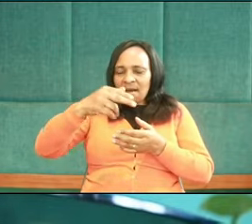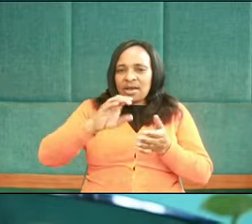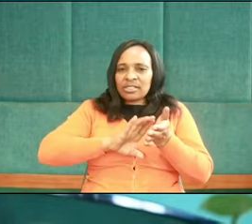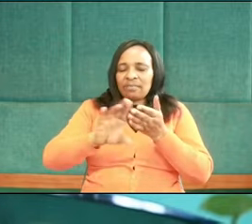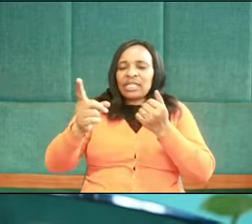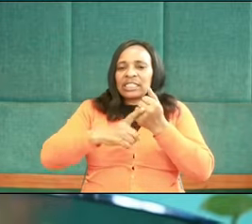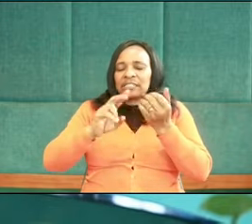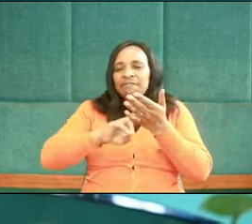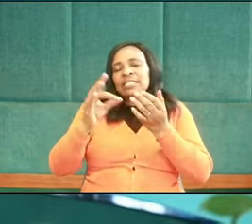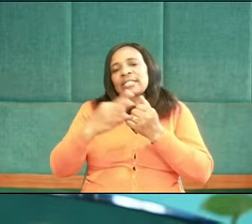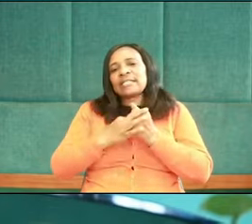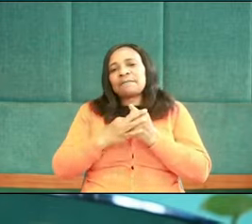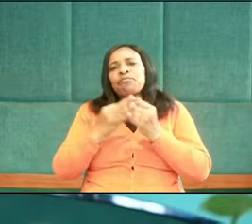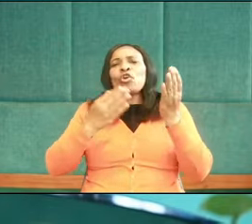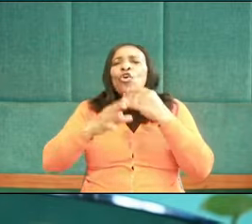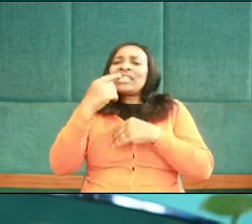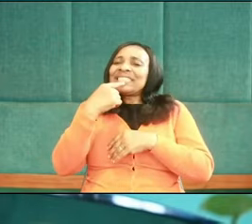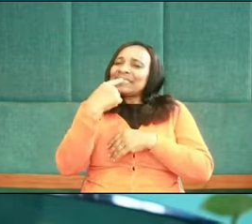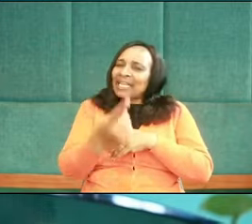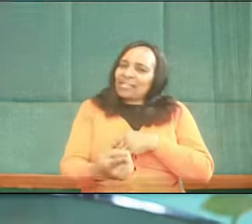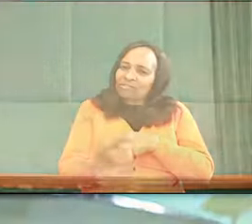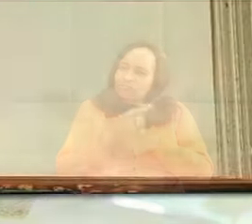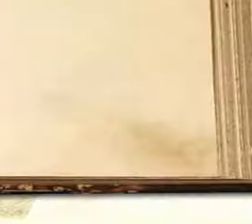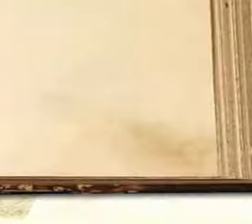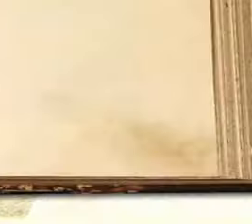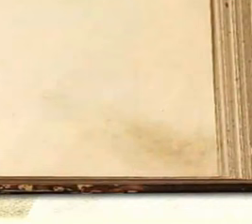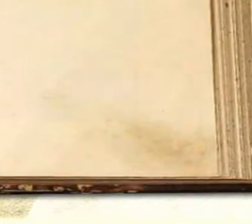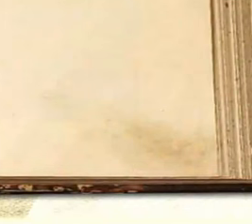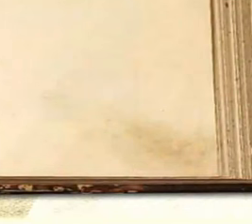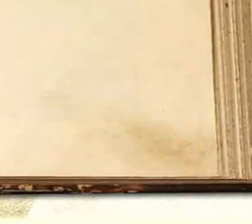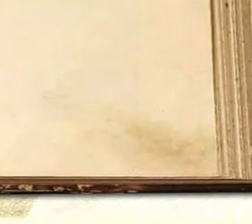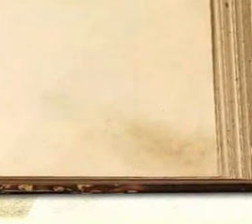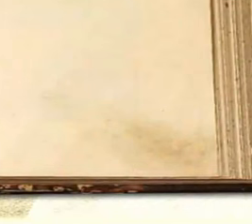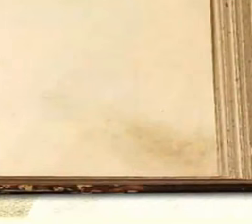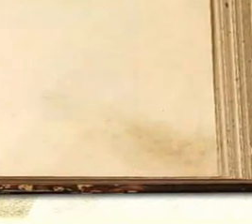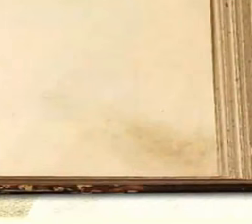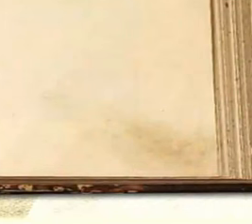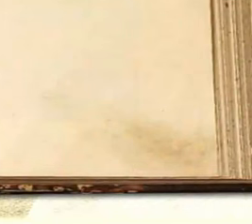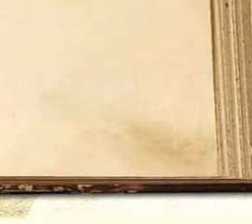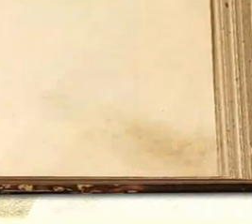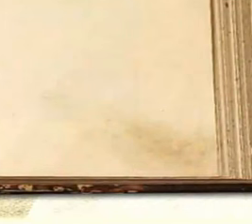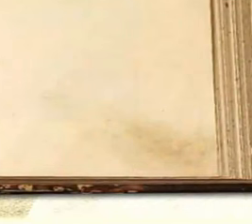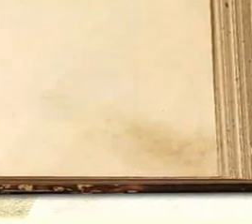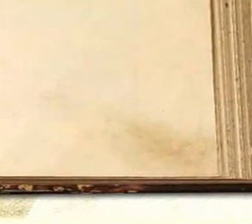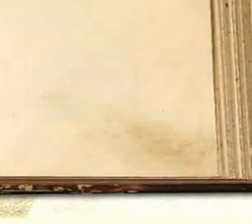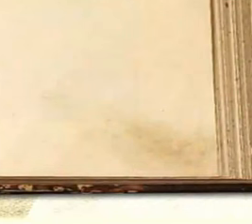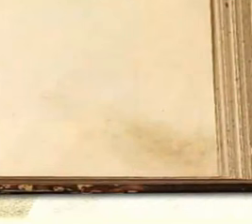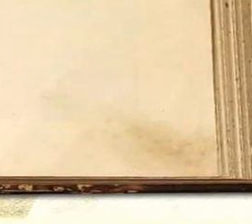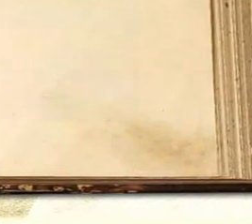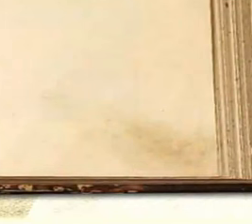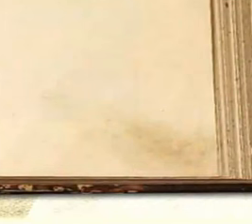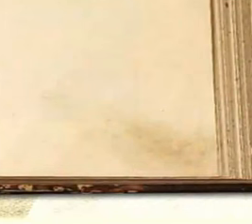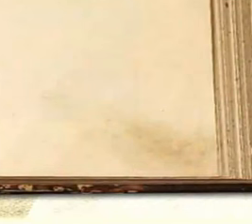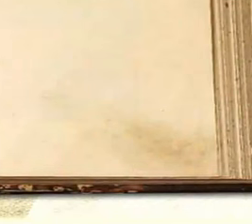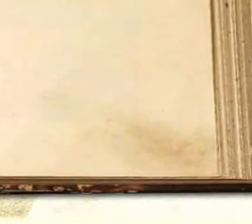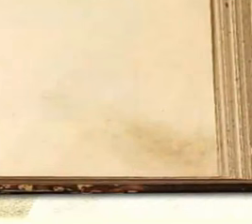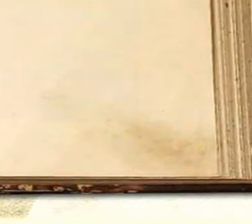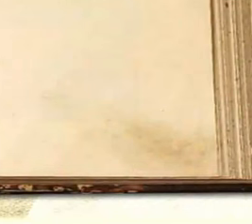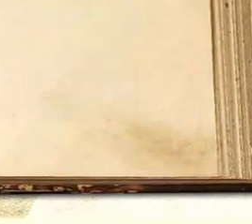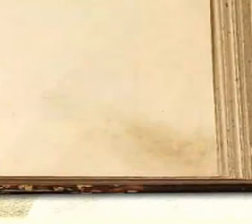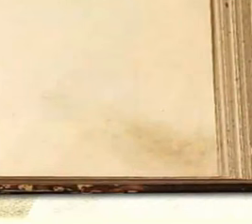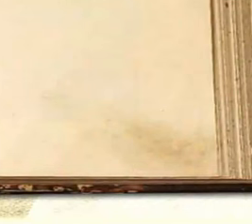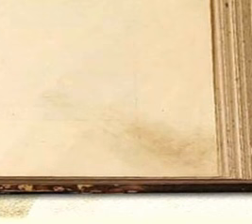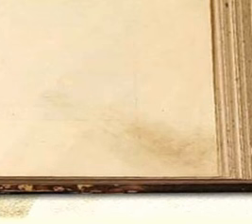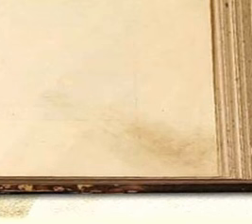verse 8. God says to them, He has shown you all men what is